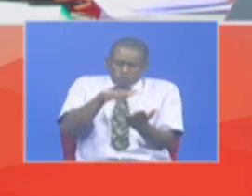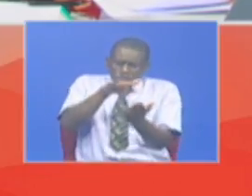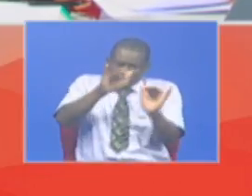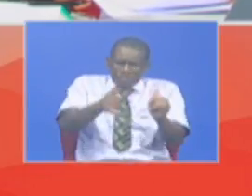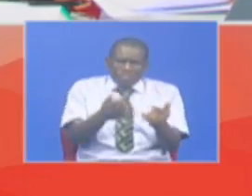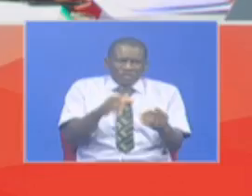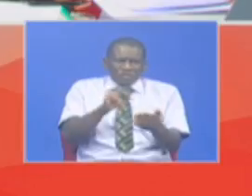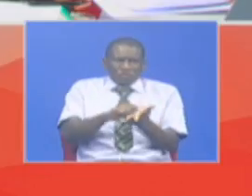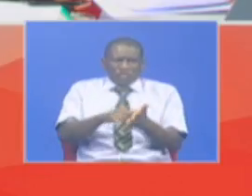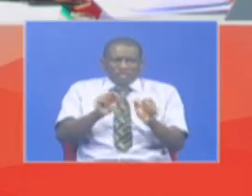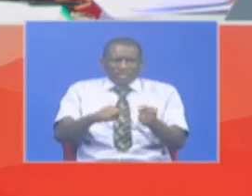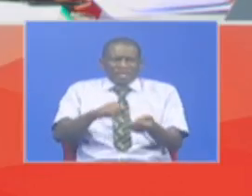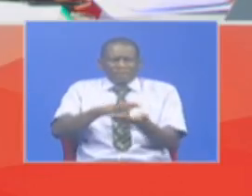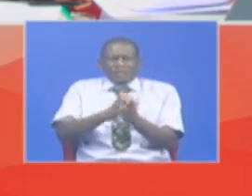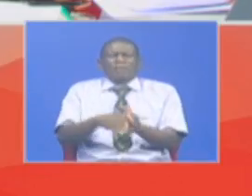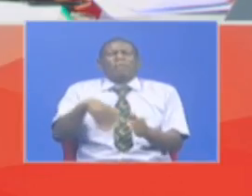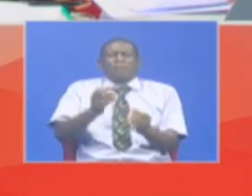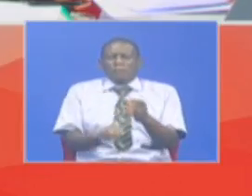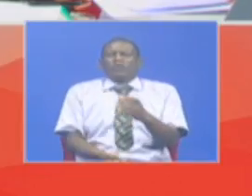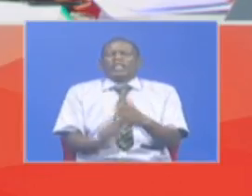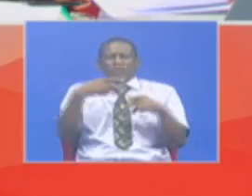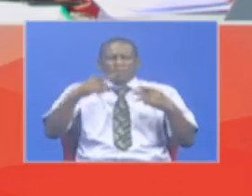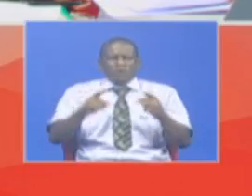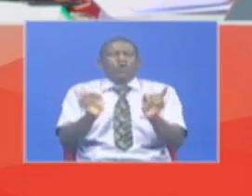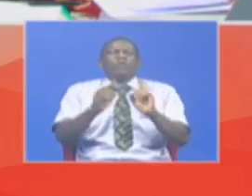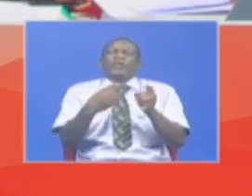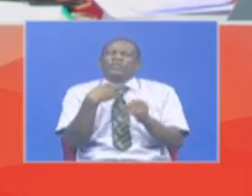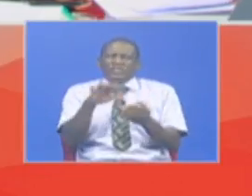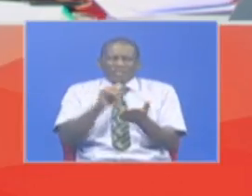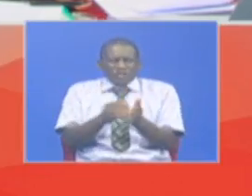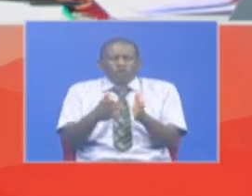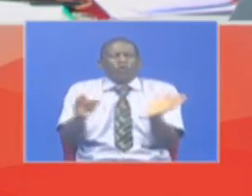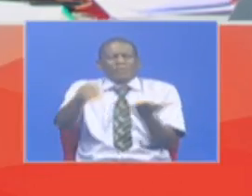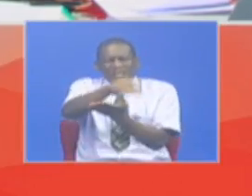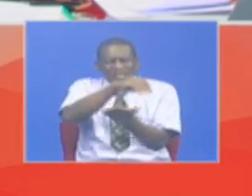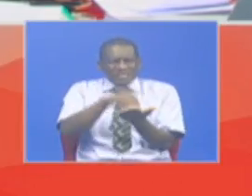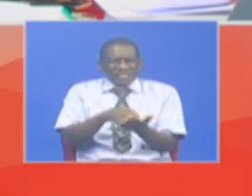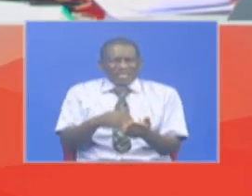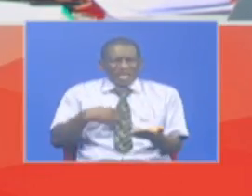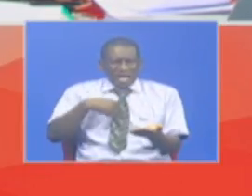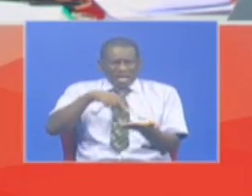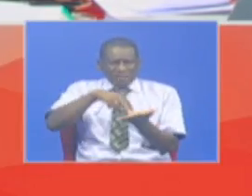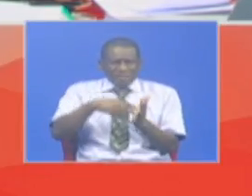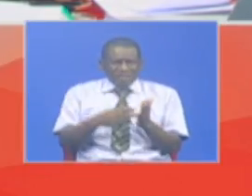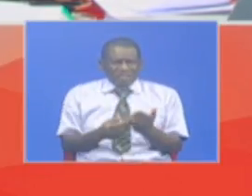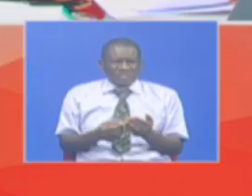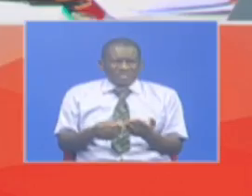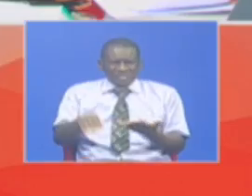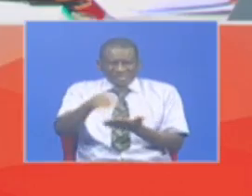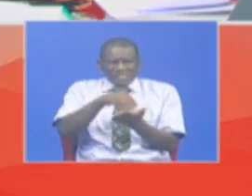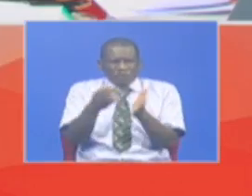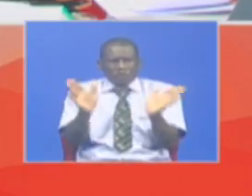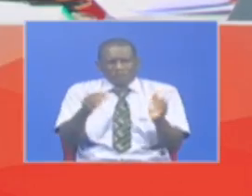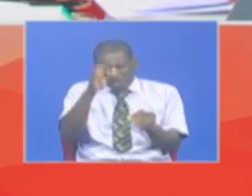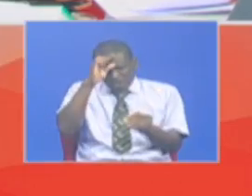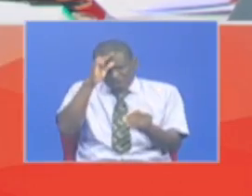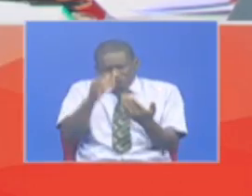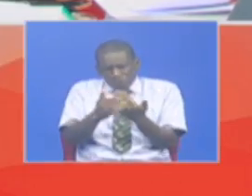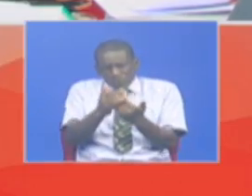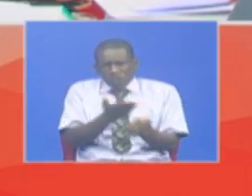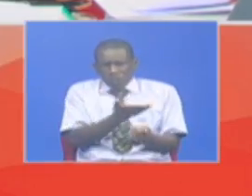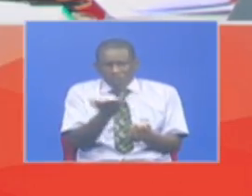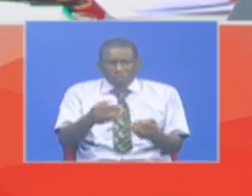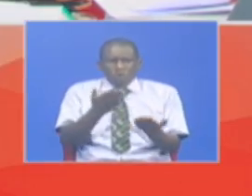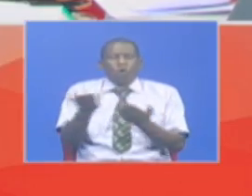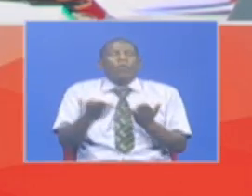back and become much more productive people. We're not saying now open a center where people, I mean, quarantine centers were open. The government was taking care of them. Where was the